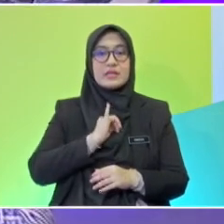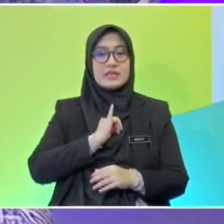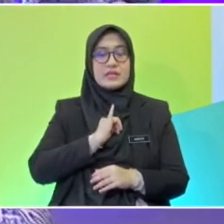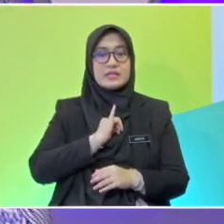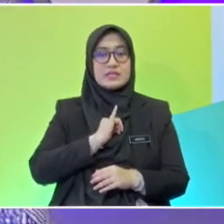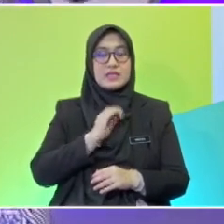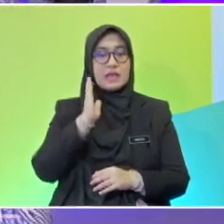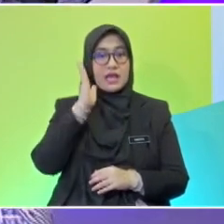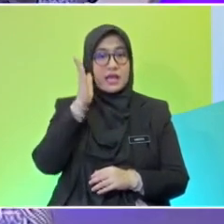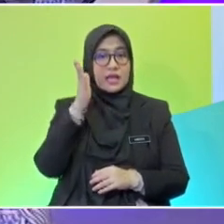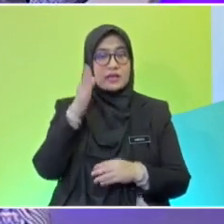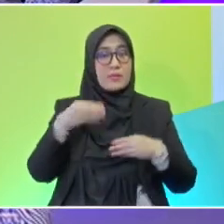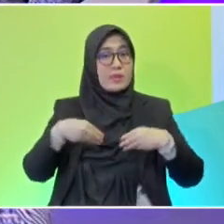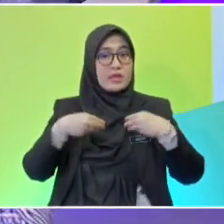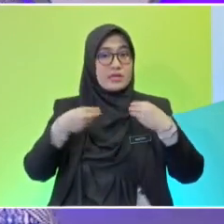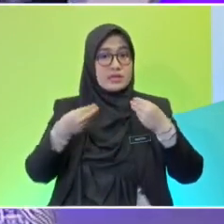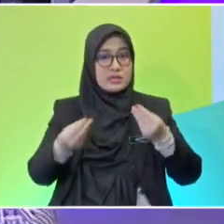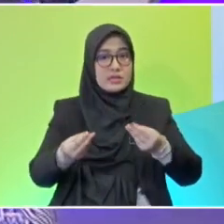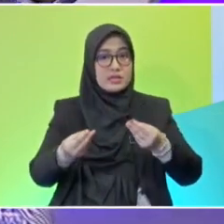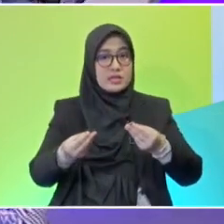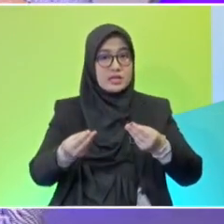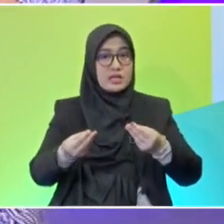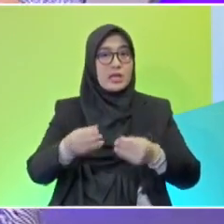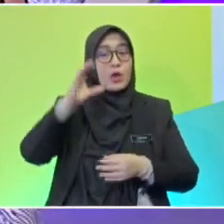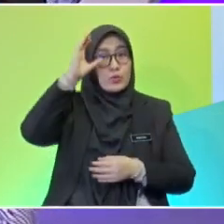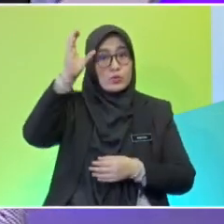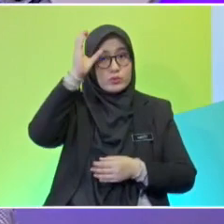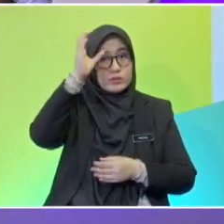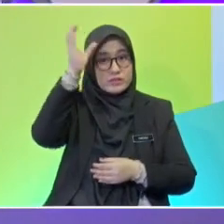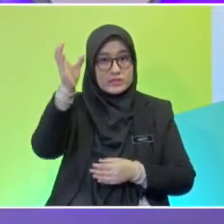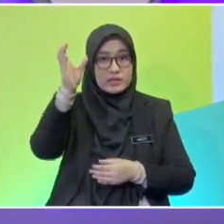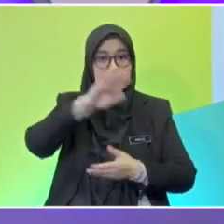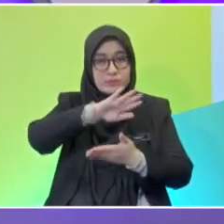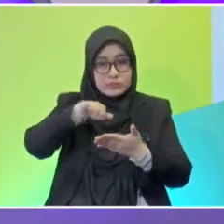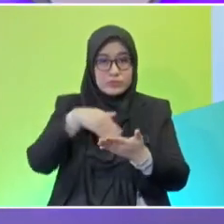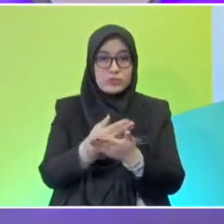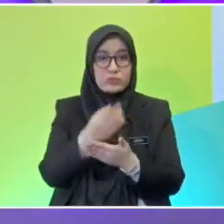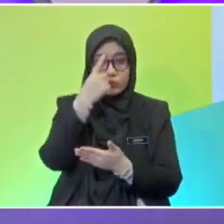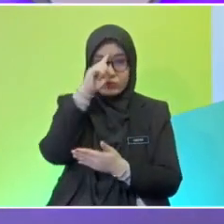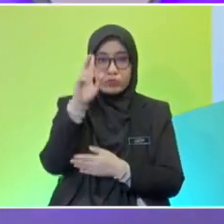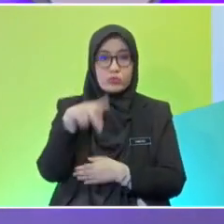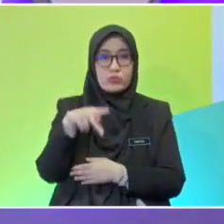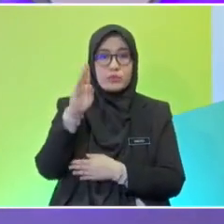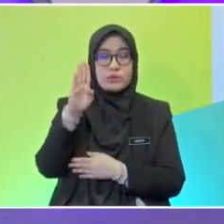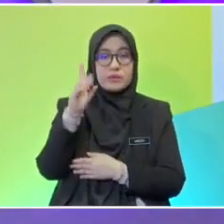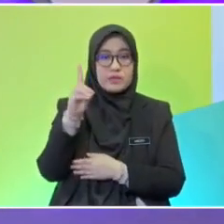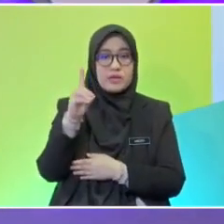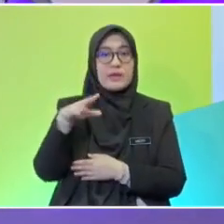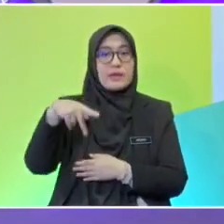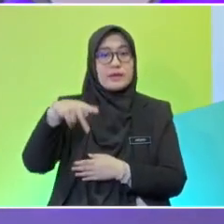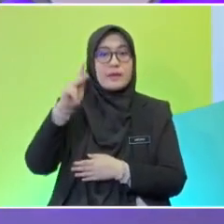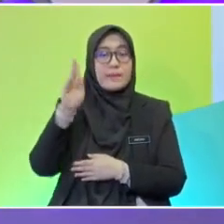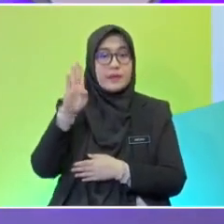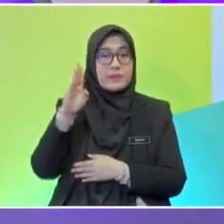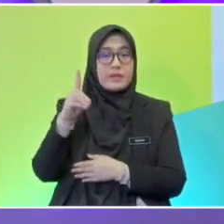an overall concept of PBD. What is PBD in English? First of all, PBD in